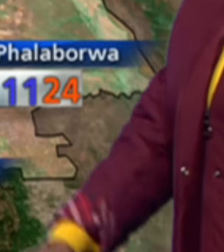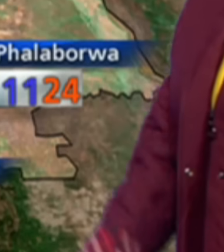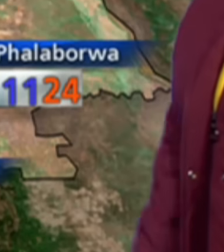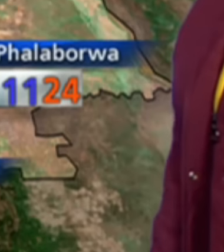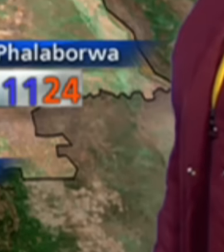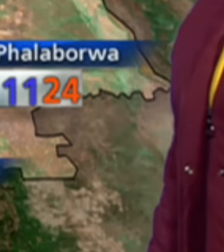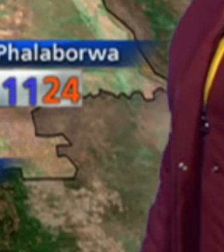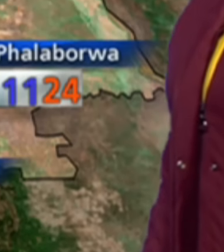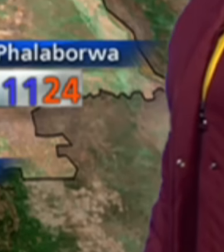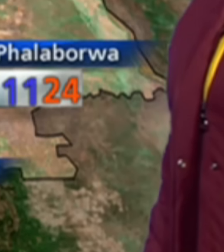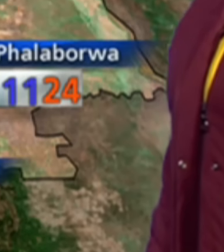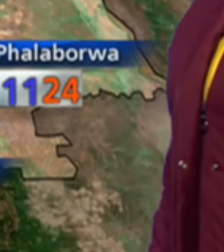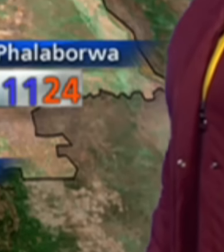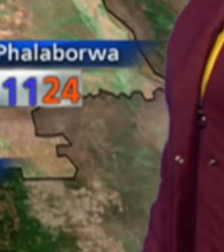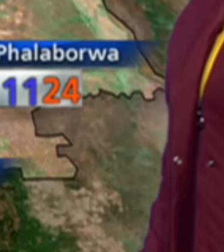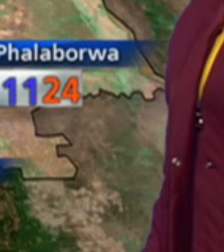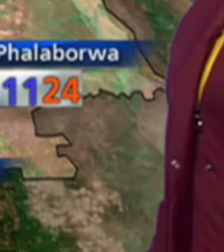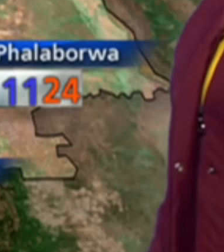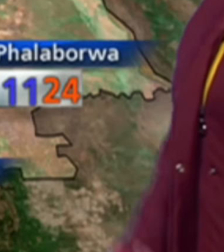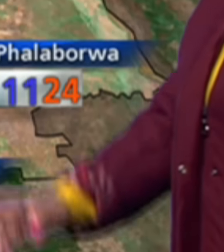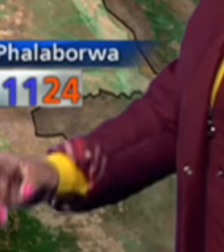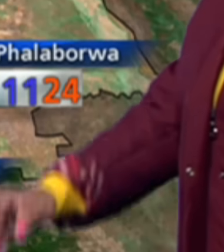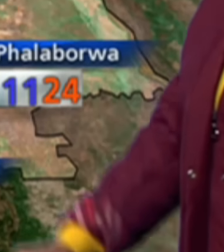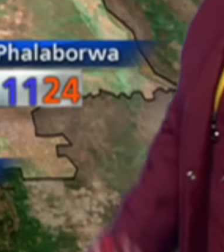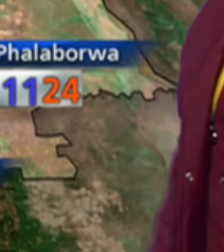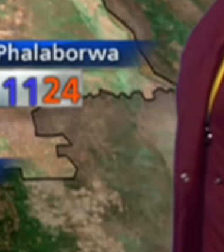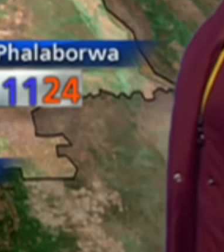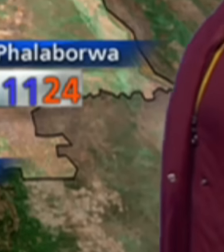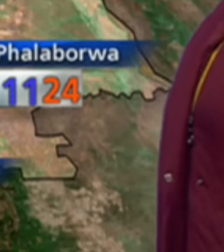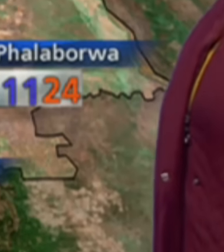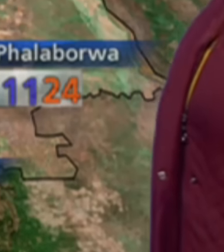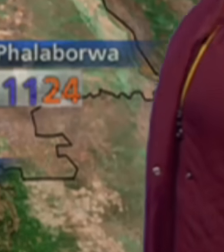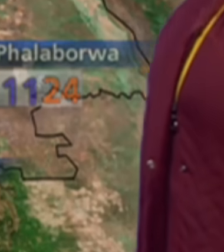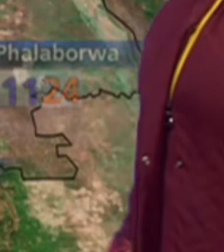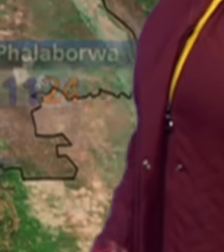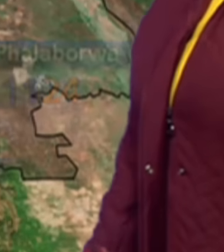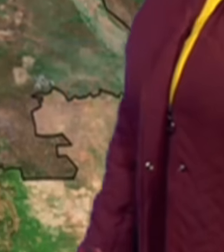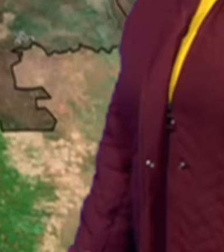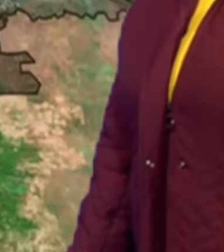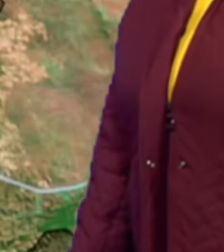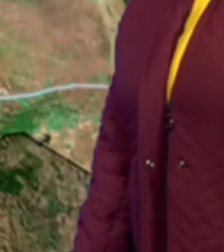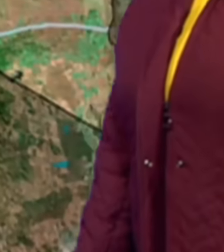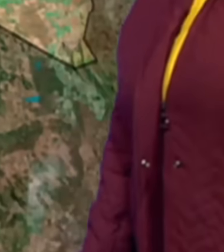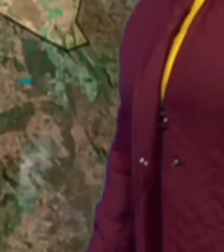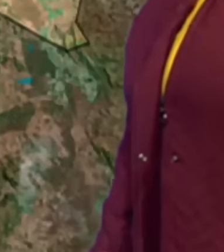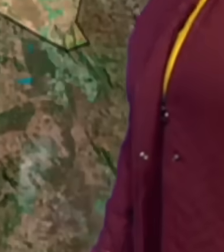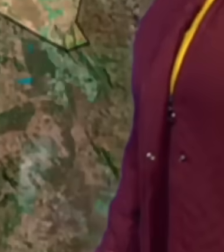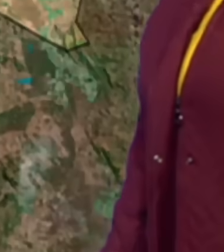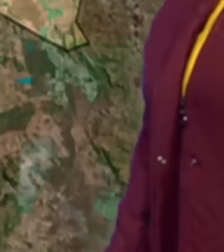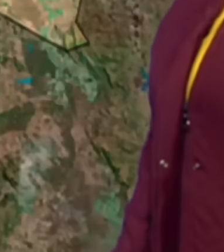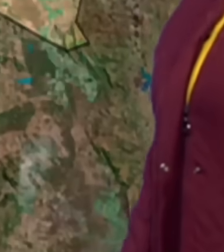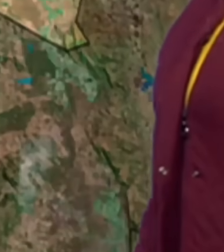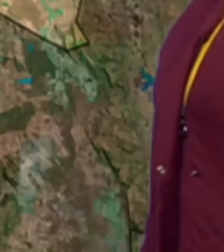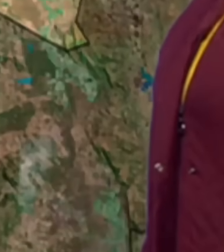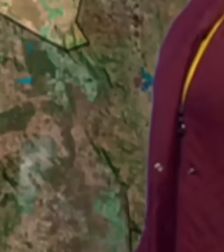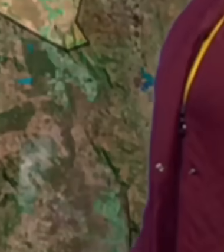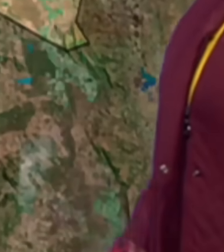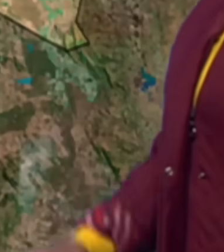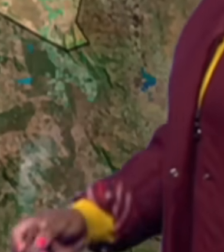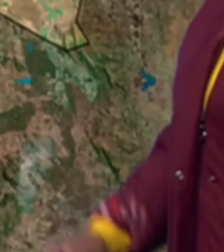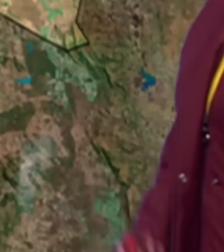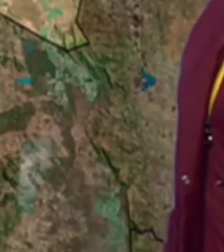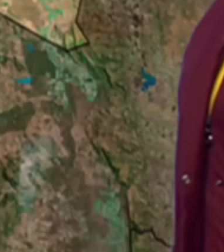kapa ka Sefate o le gona Diphagane o le gona le Mohlaletsi mo go le gona Jane Fese go bonagala le gona go tla be go ntse go ruthetše e ka meso go tla tonya re